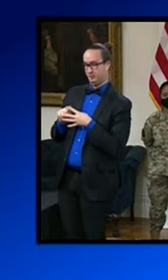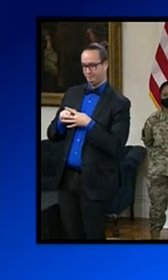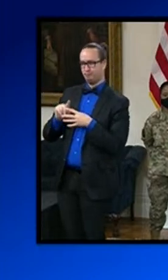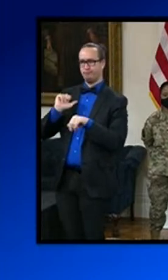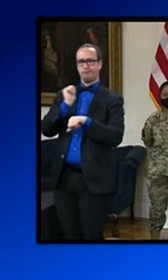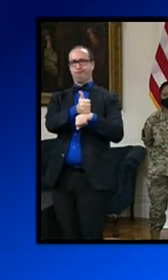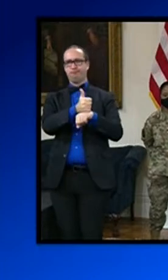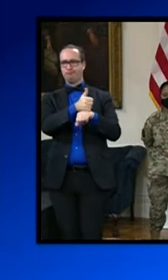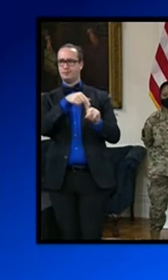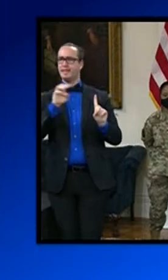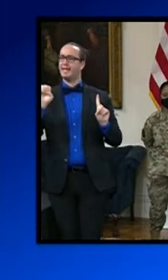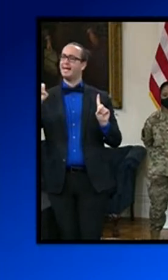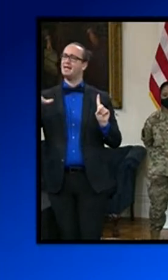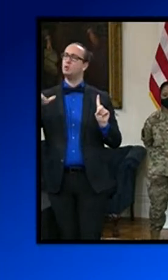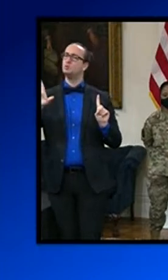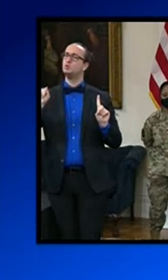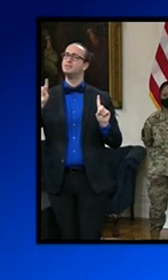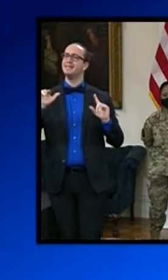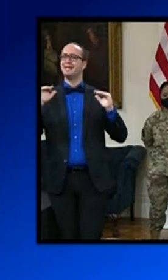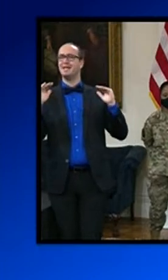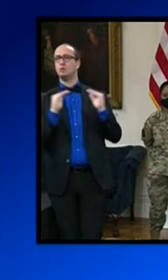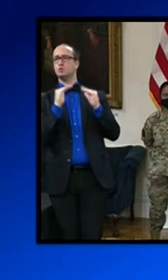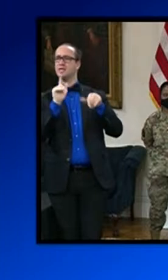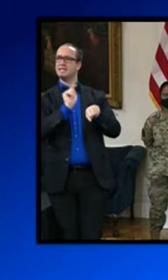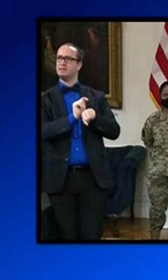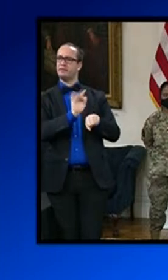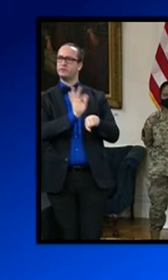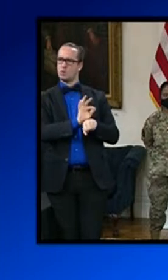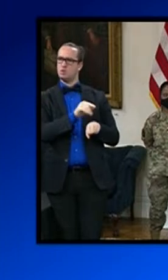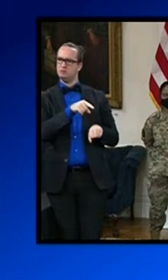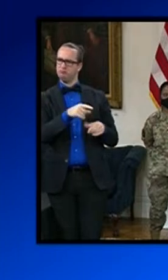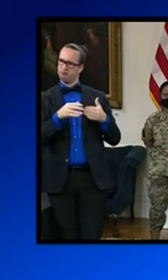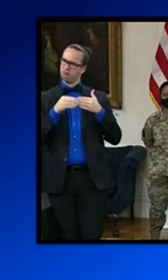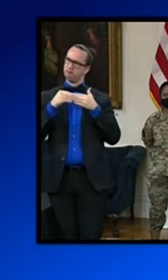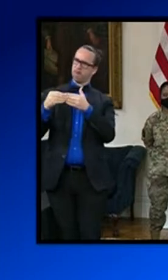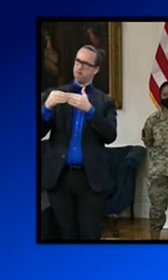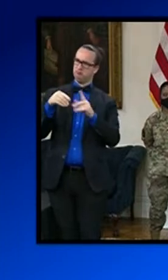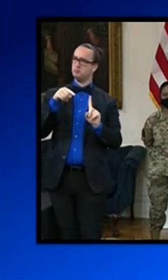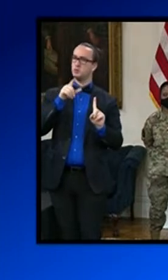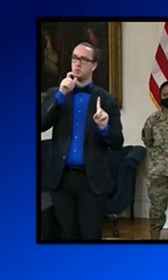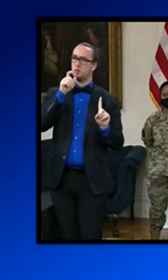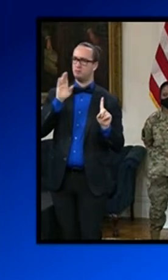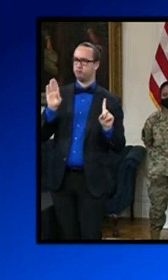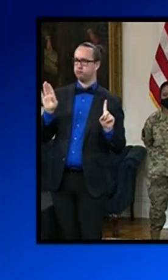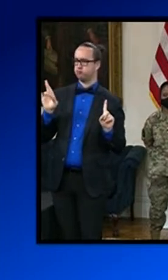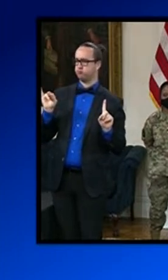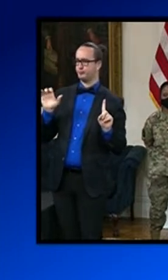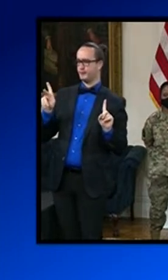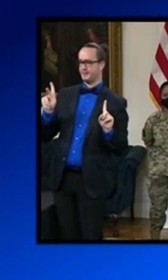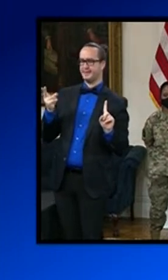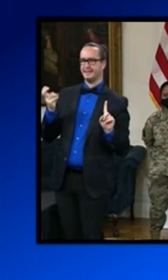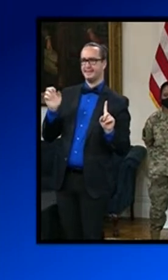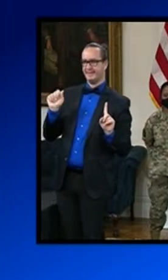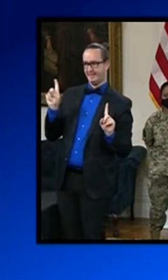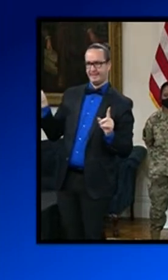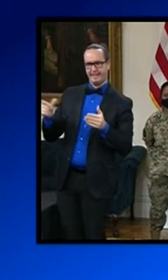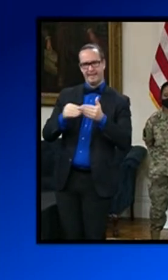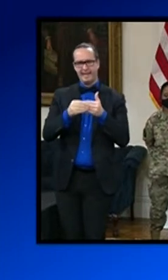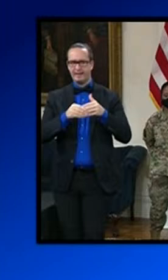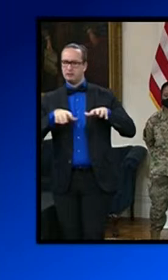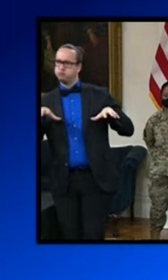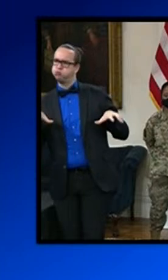Lieutenant Governor and the Maryland Department of Health's Office of Minority Health and Disparities. We called on each